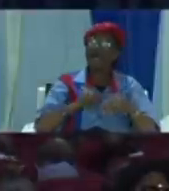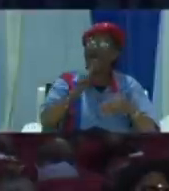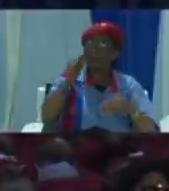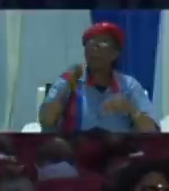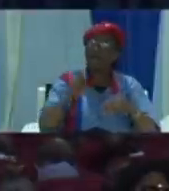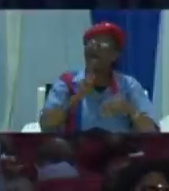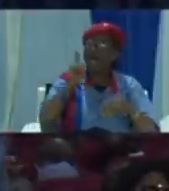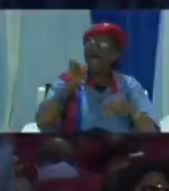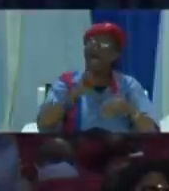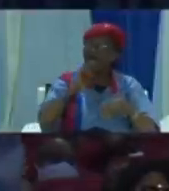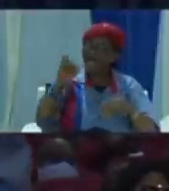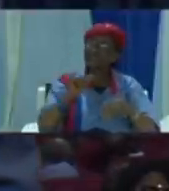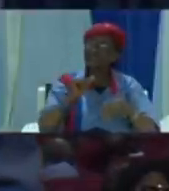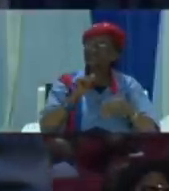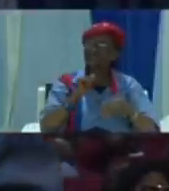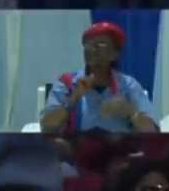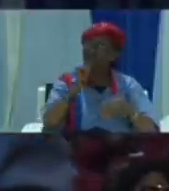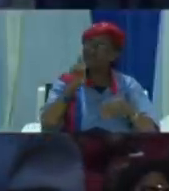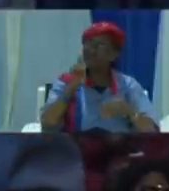finger?